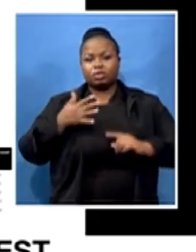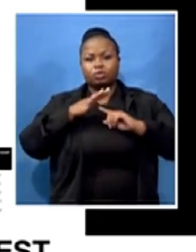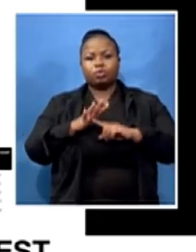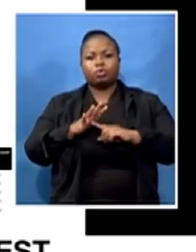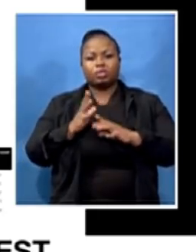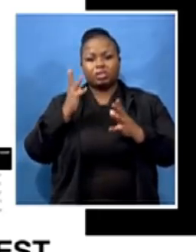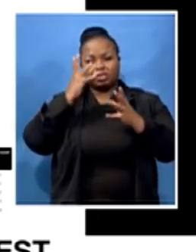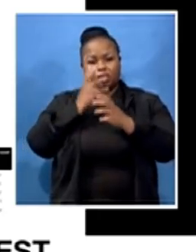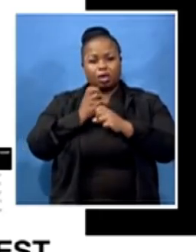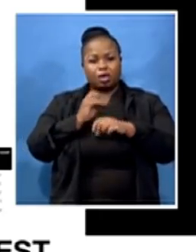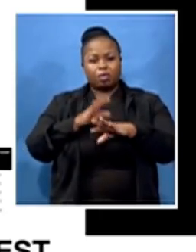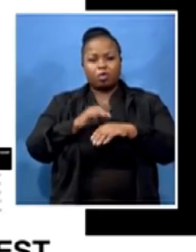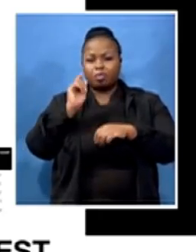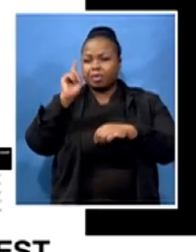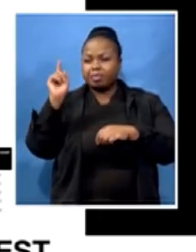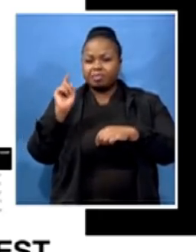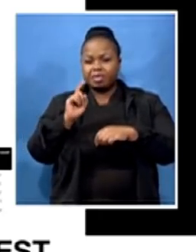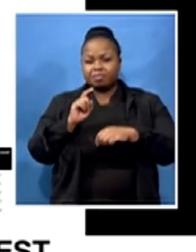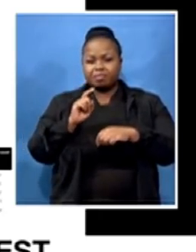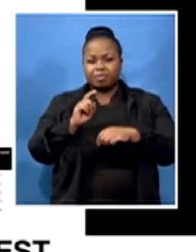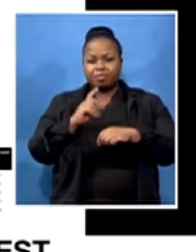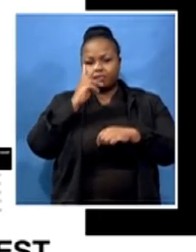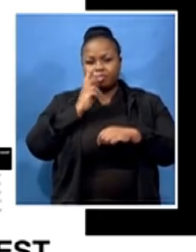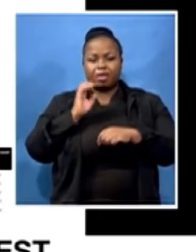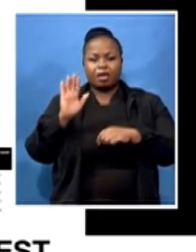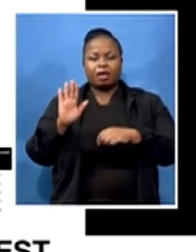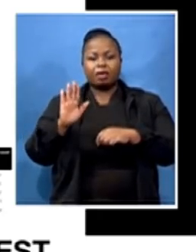infection, and the lighter